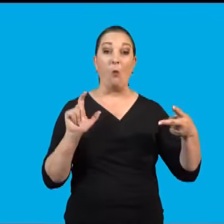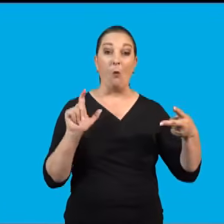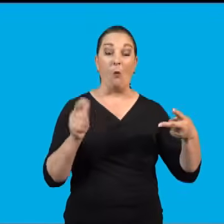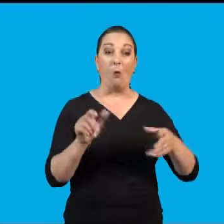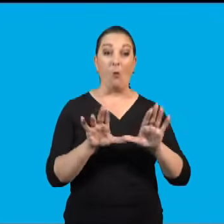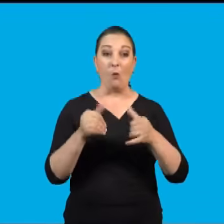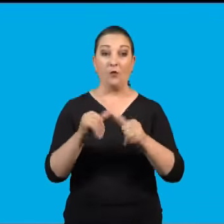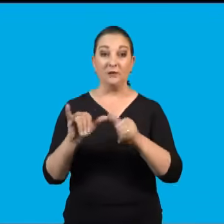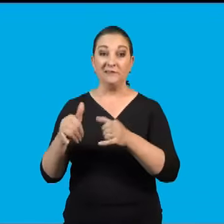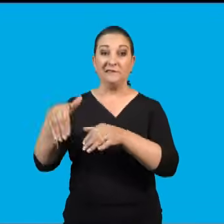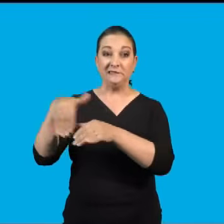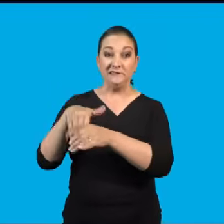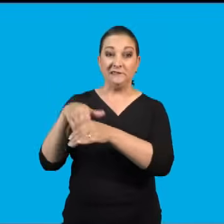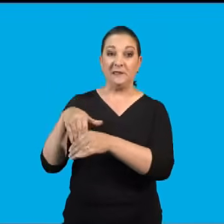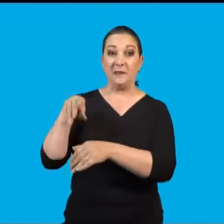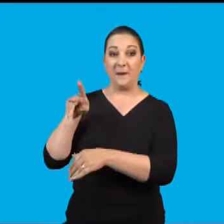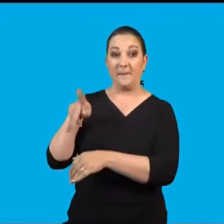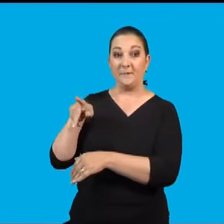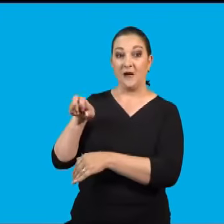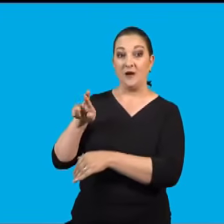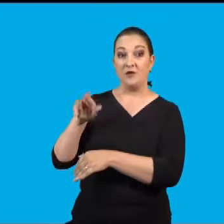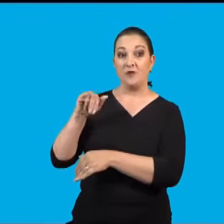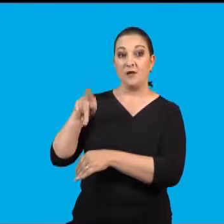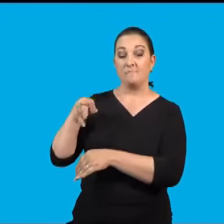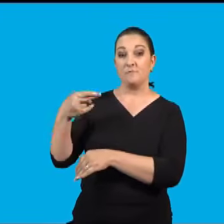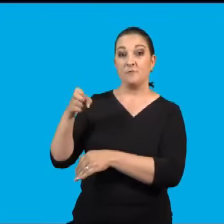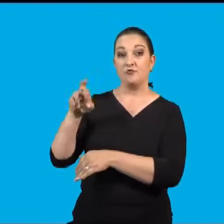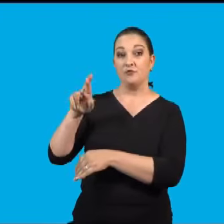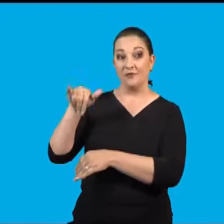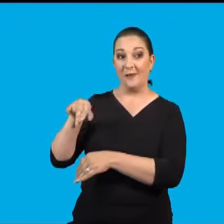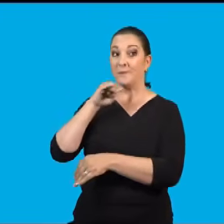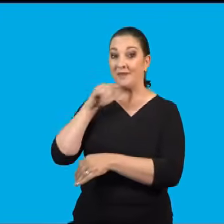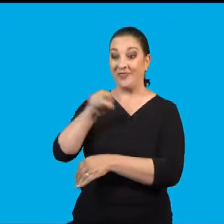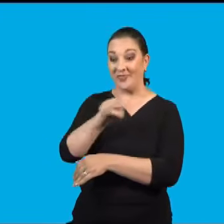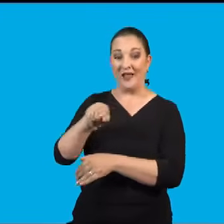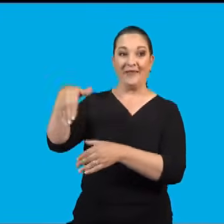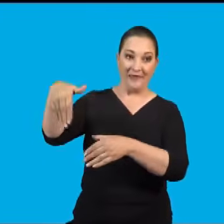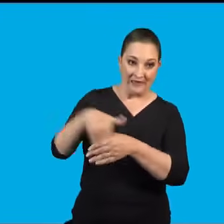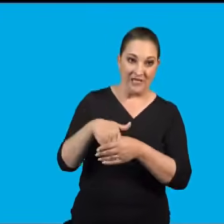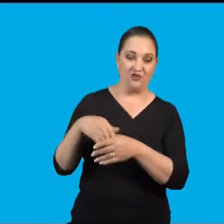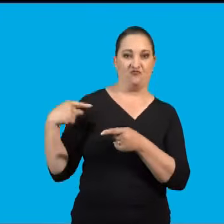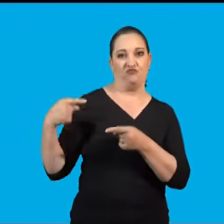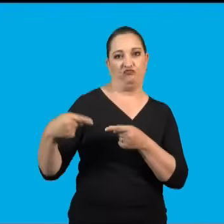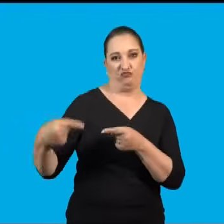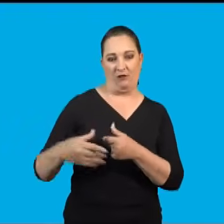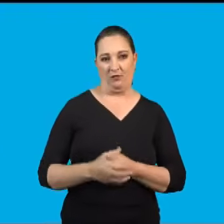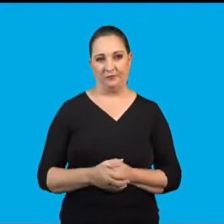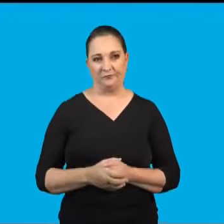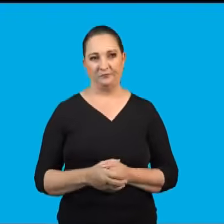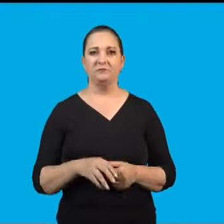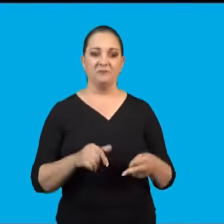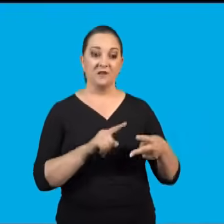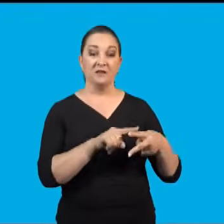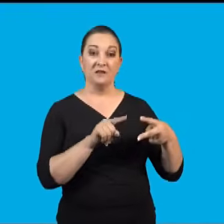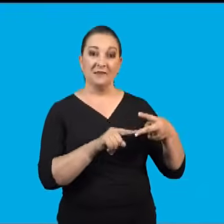those organizations in the periphery, thus involving them in the struggle. So that is how you extract